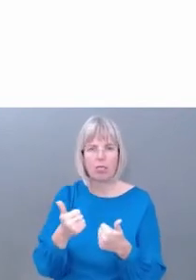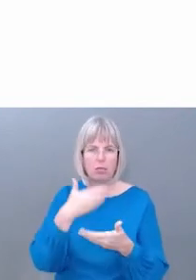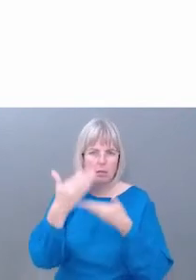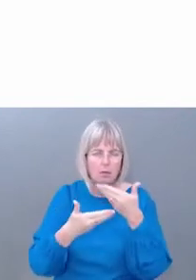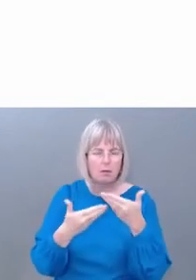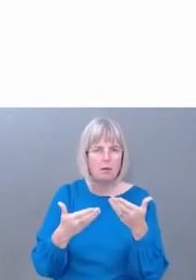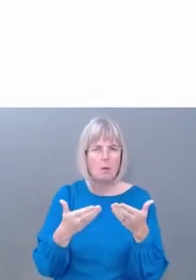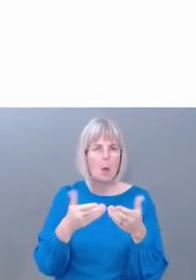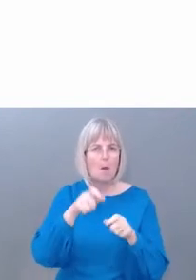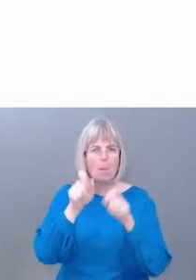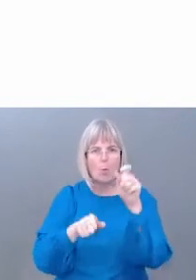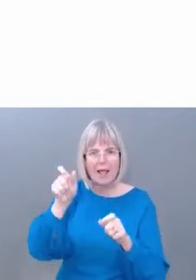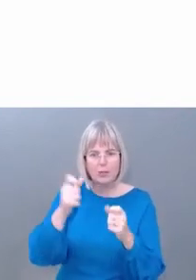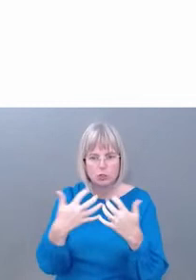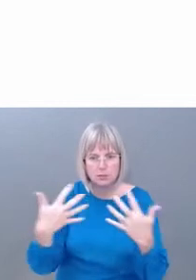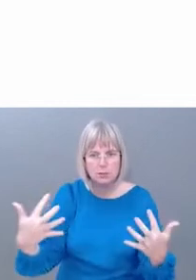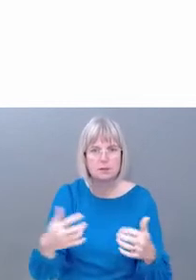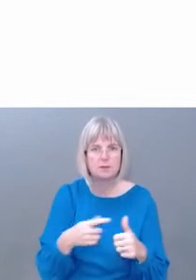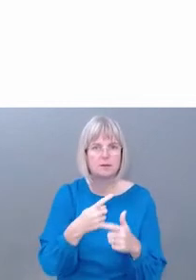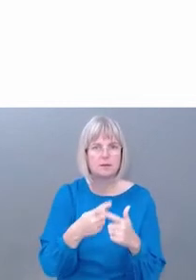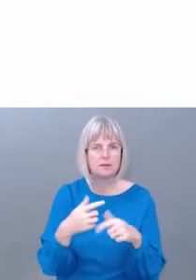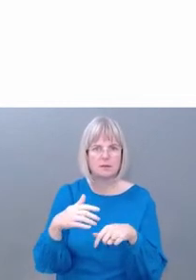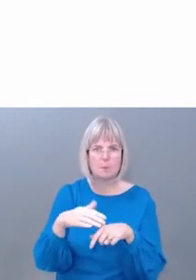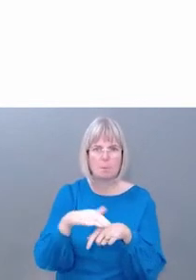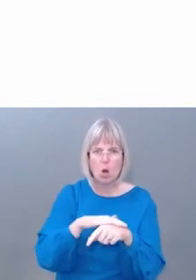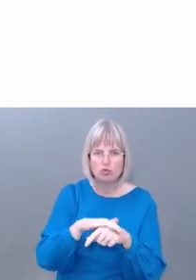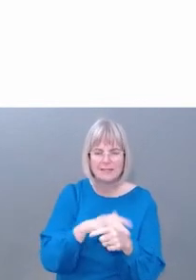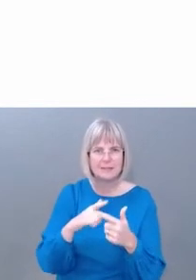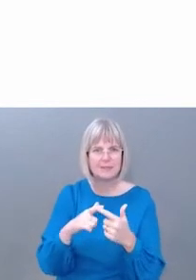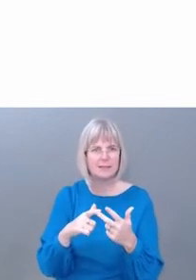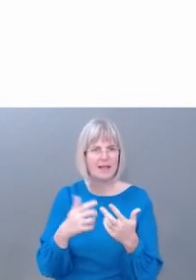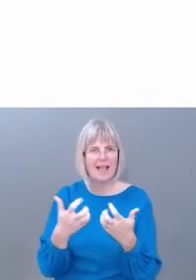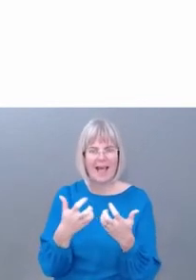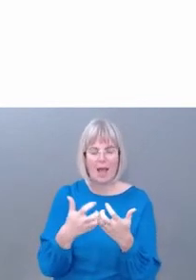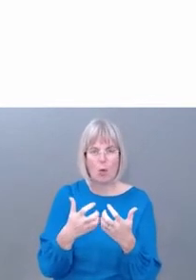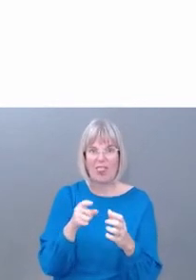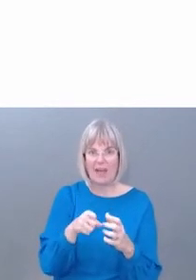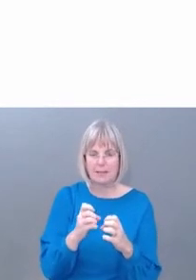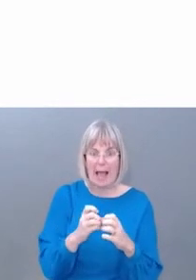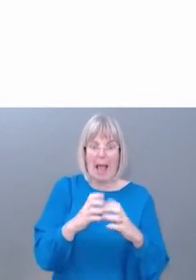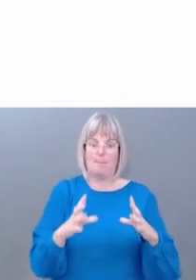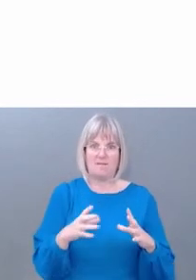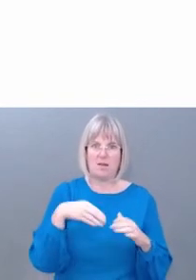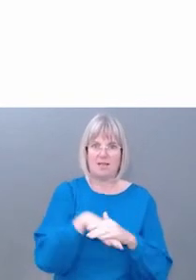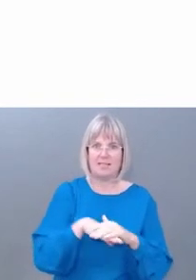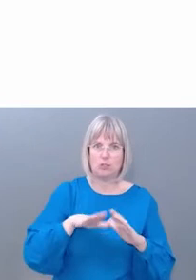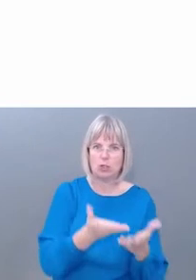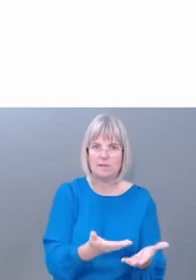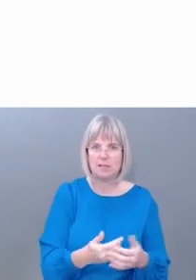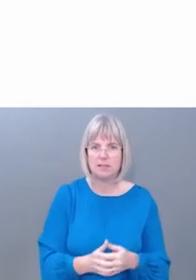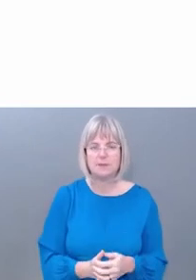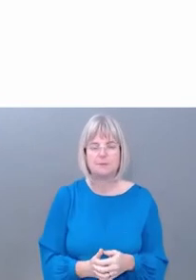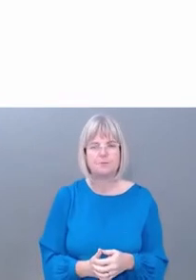are amplified by what happens in services. And I think psychology has that long history and that